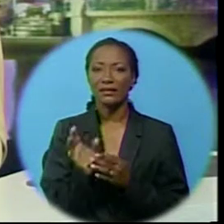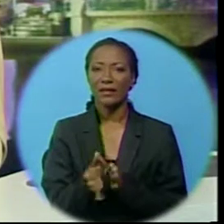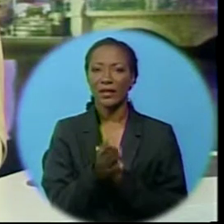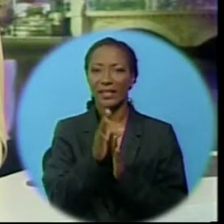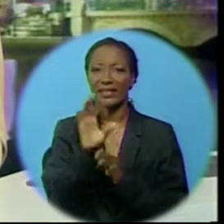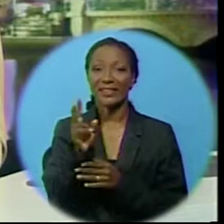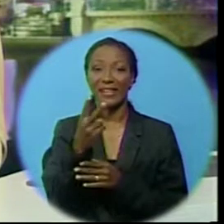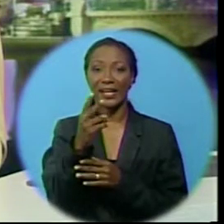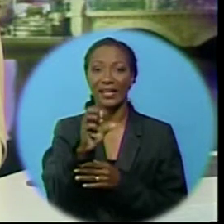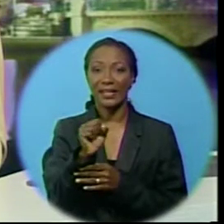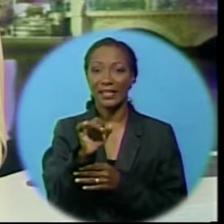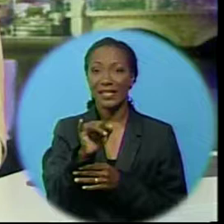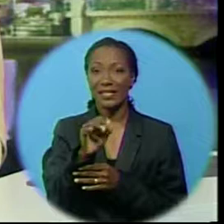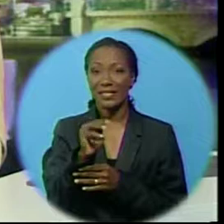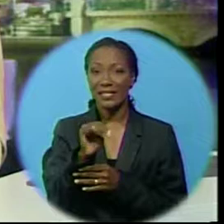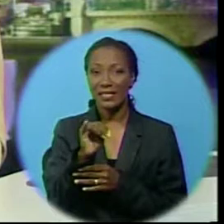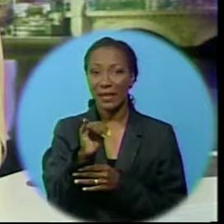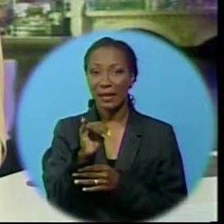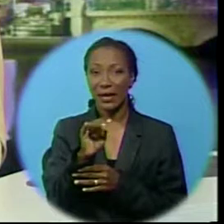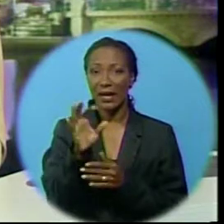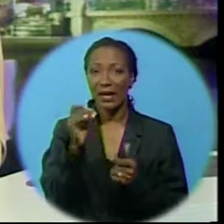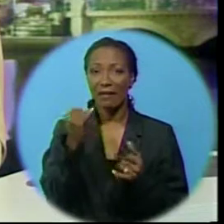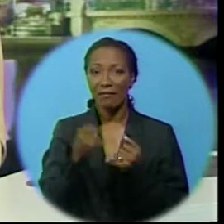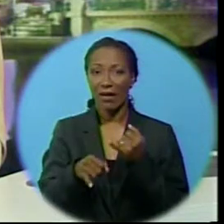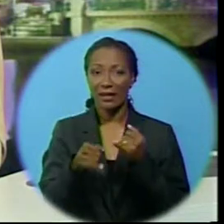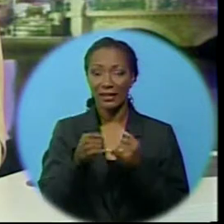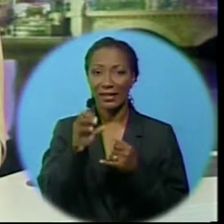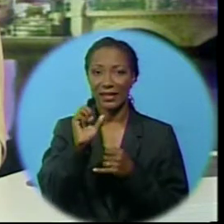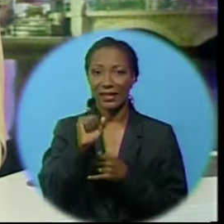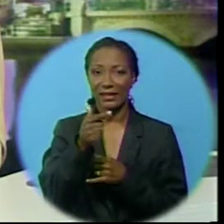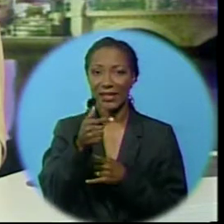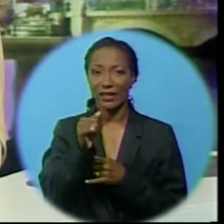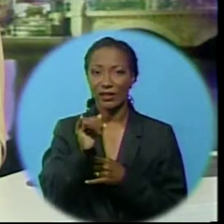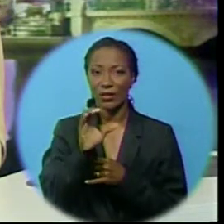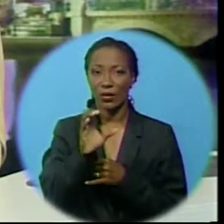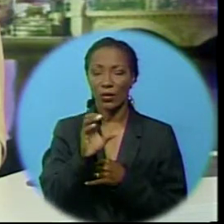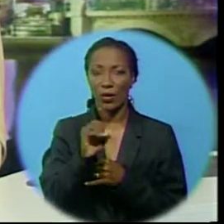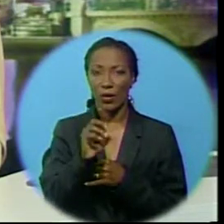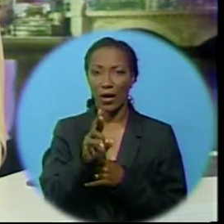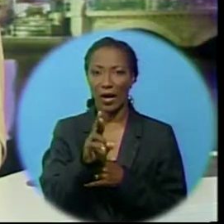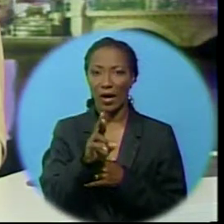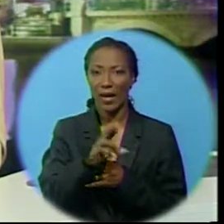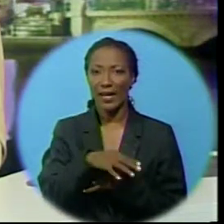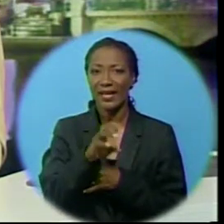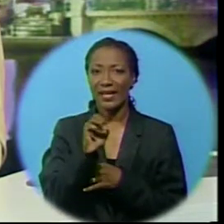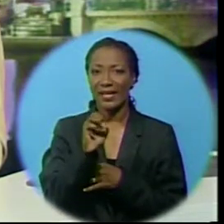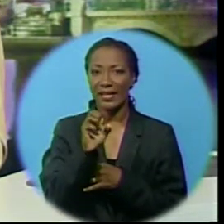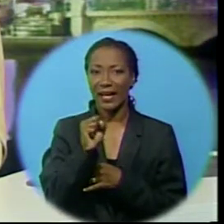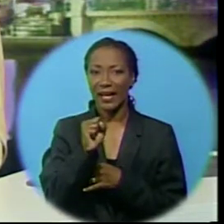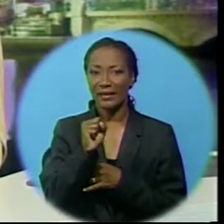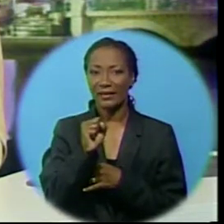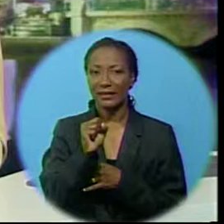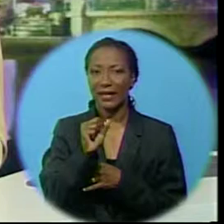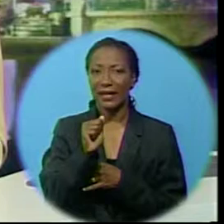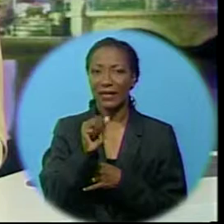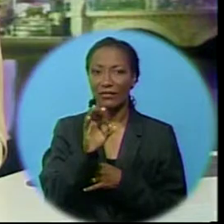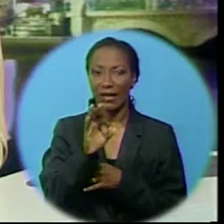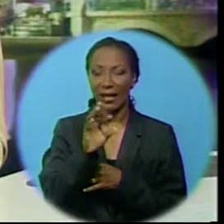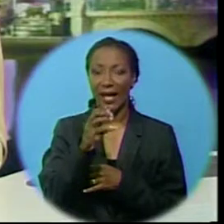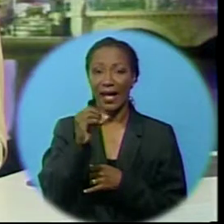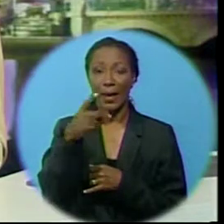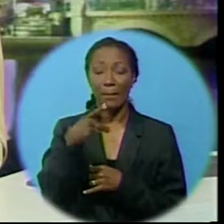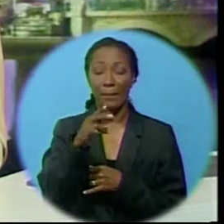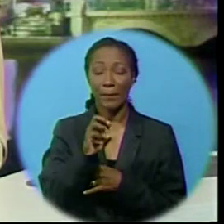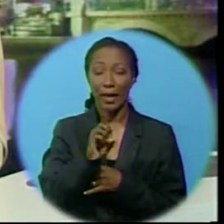second semi-final in the Sagicor General T20 competition between ESA Field Pickwick and Counterpoint Wanderers is currently underway